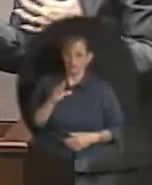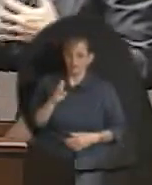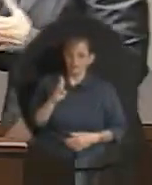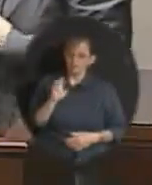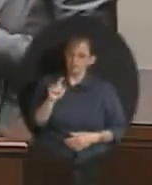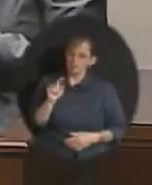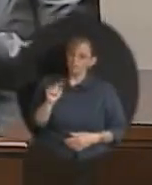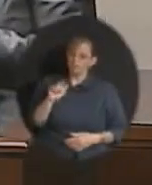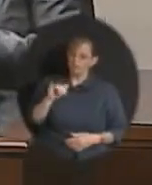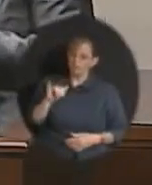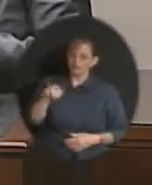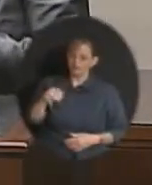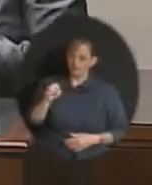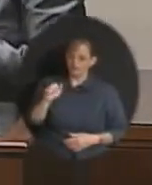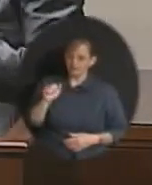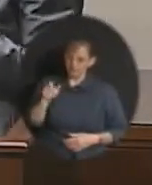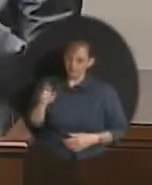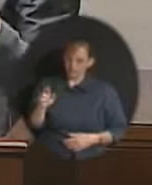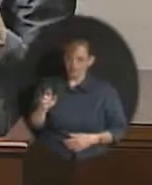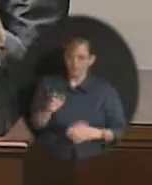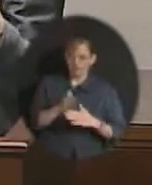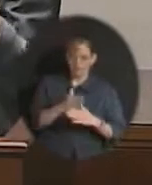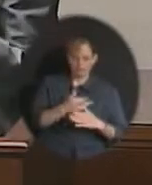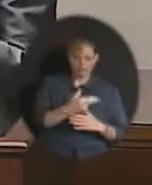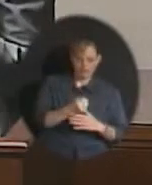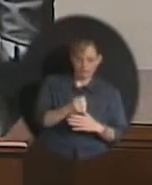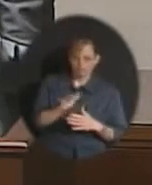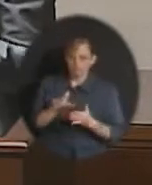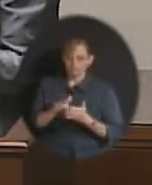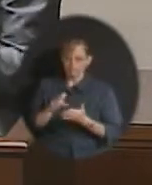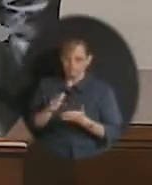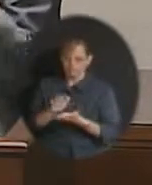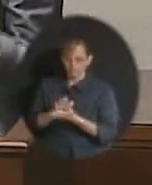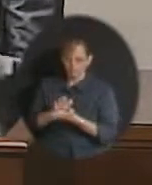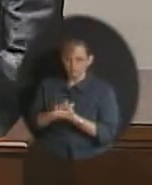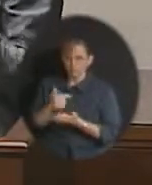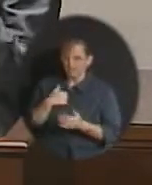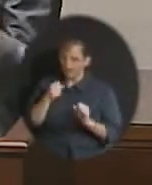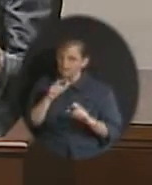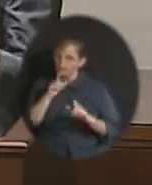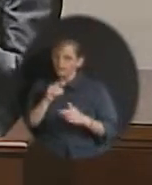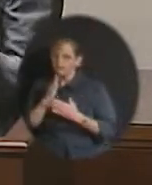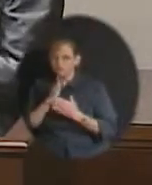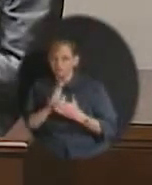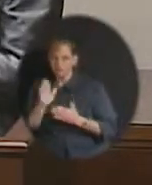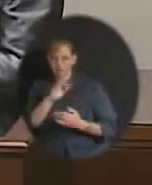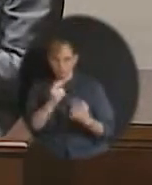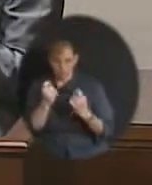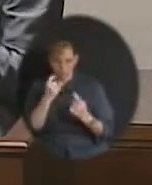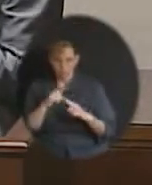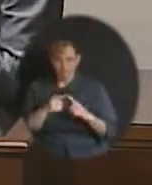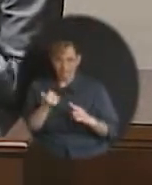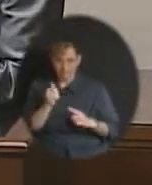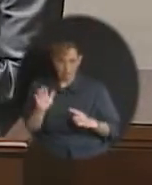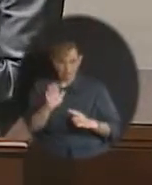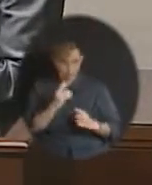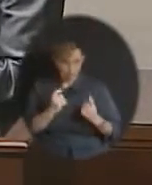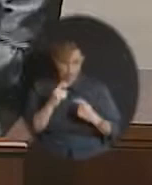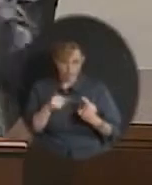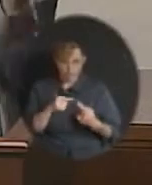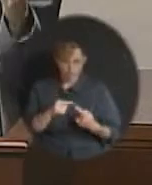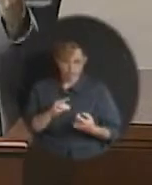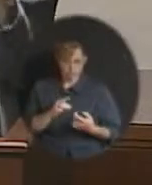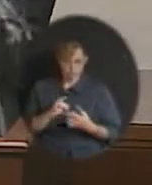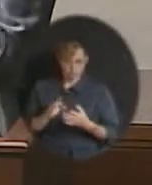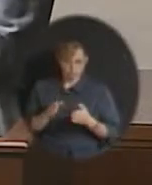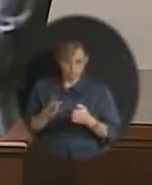level, and I can certainly answer middle school questions, but questions you have for us in terms of the direction we're headed.